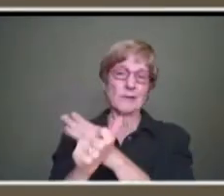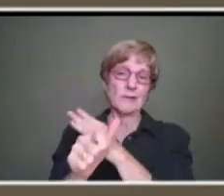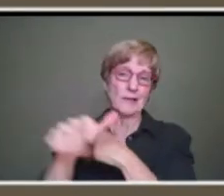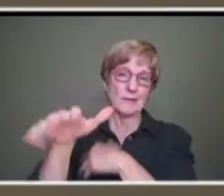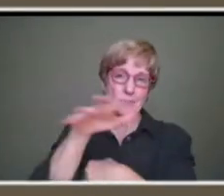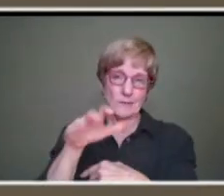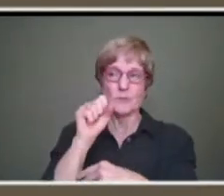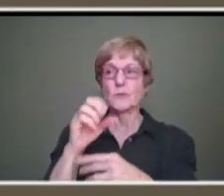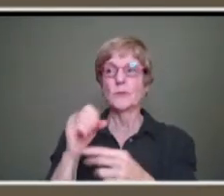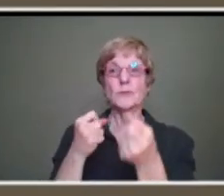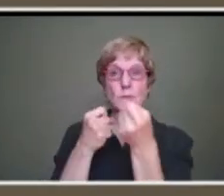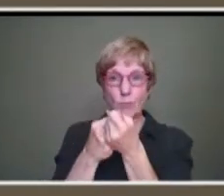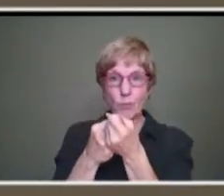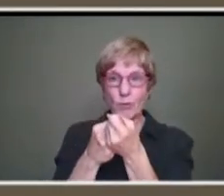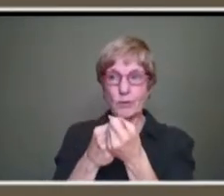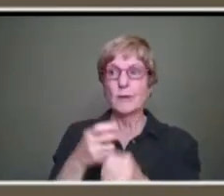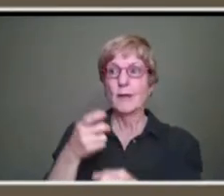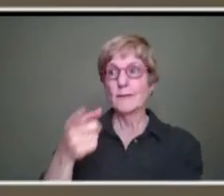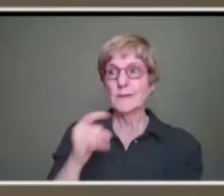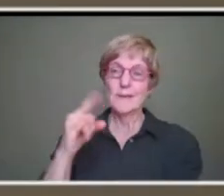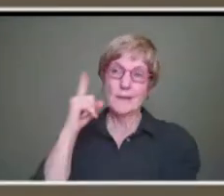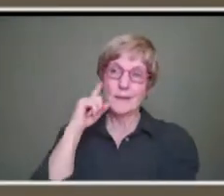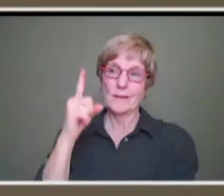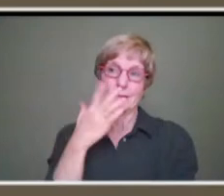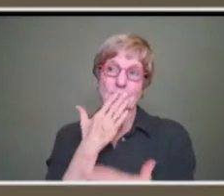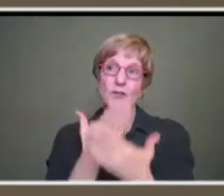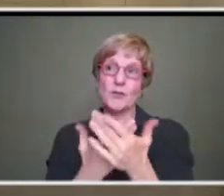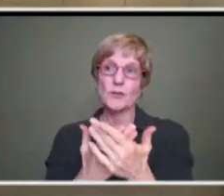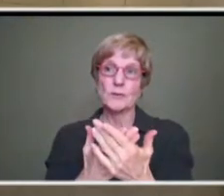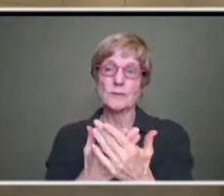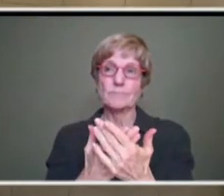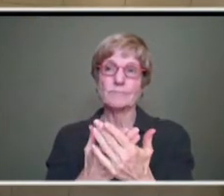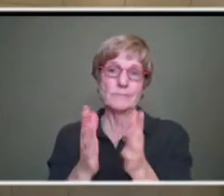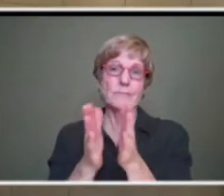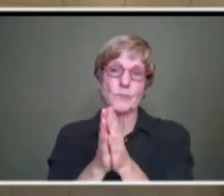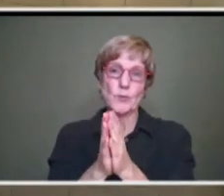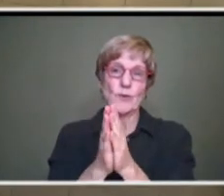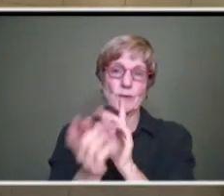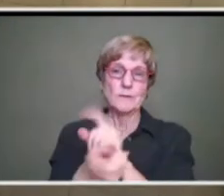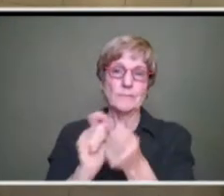what is I believe a good rezoning petition